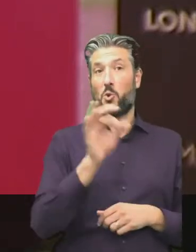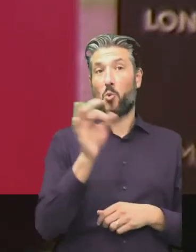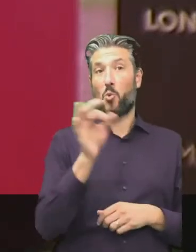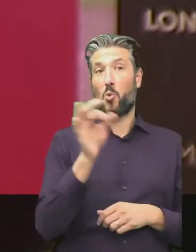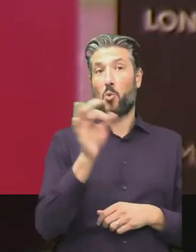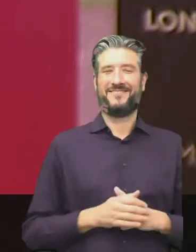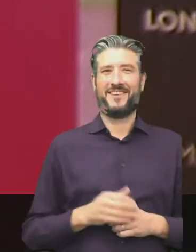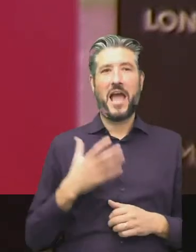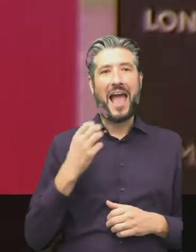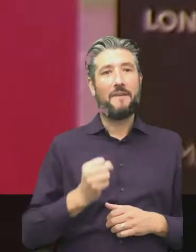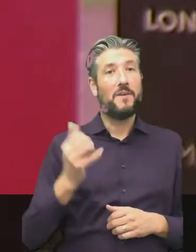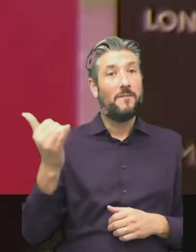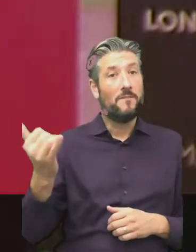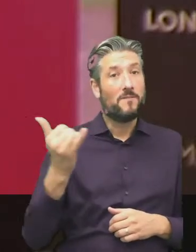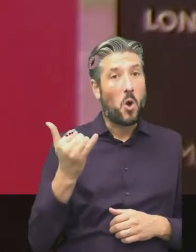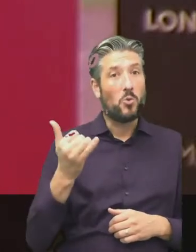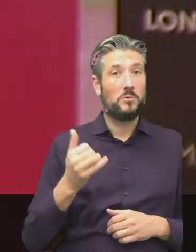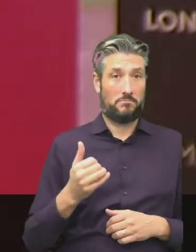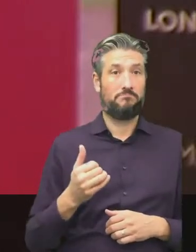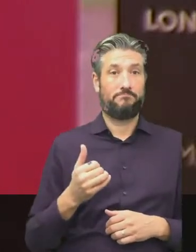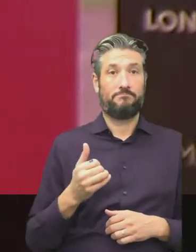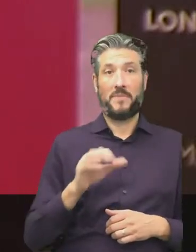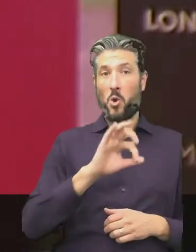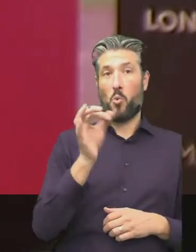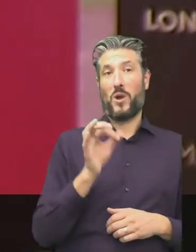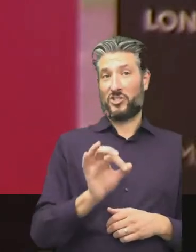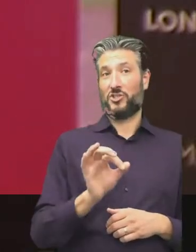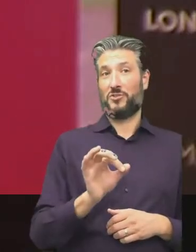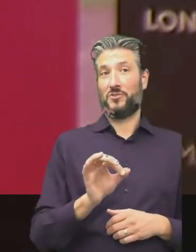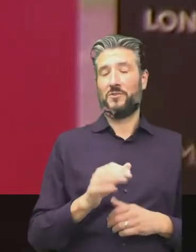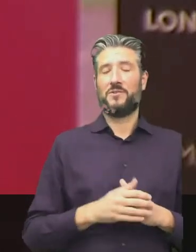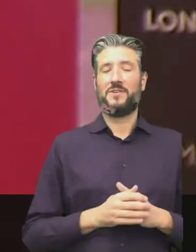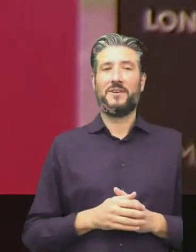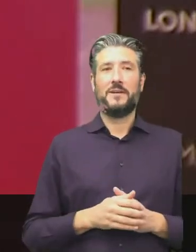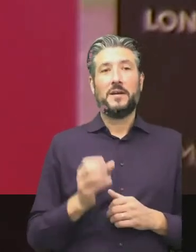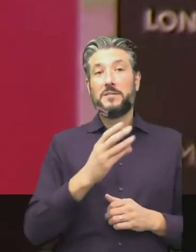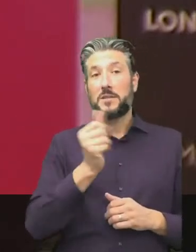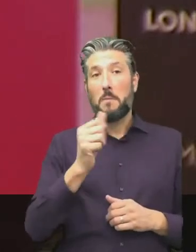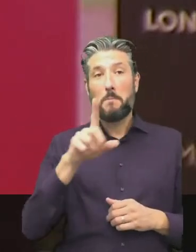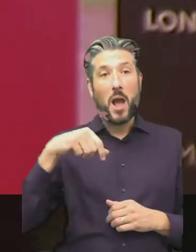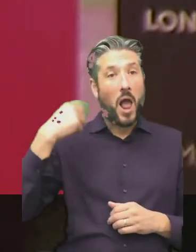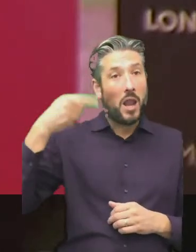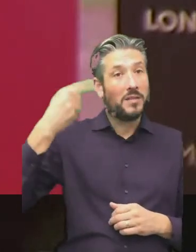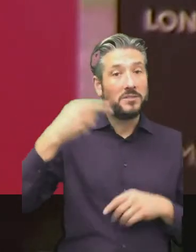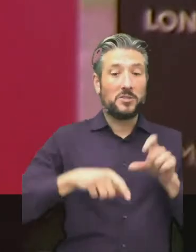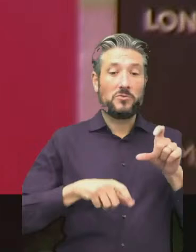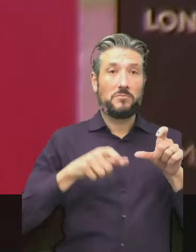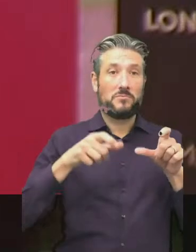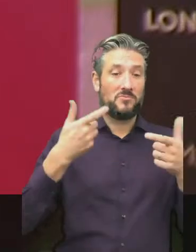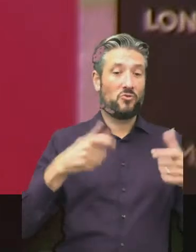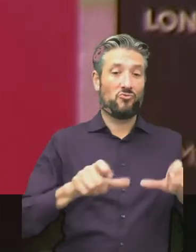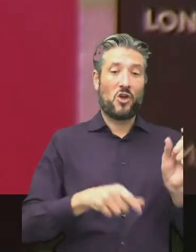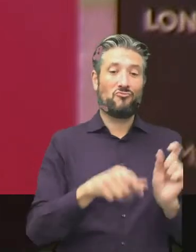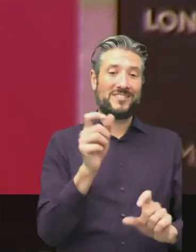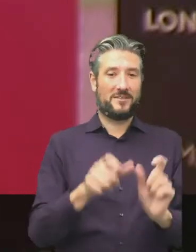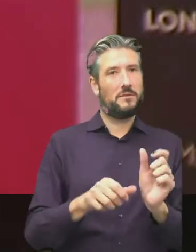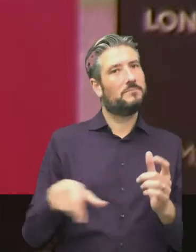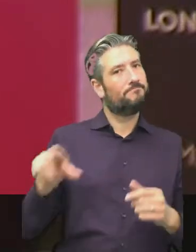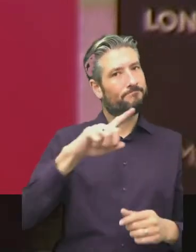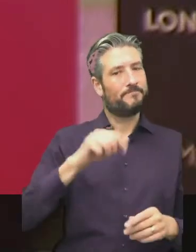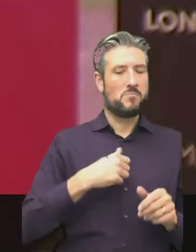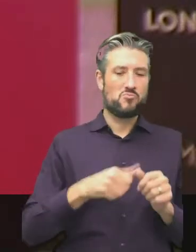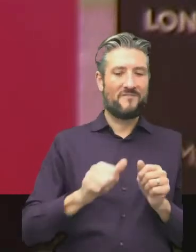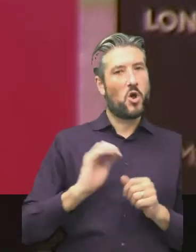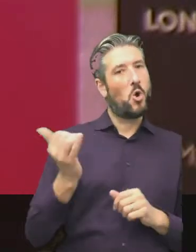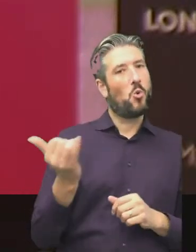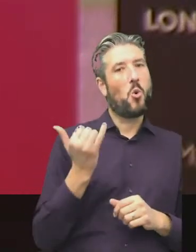line for Londoners who prefer to call in their questions or without internet